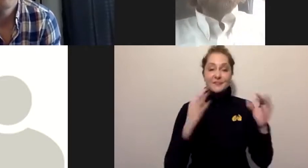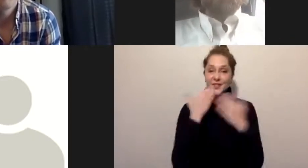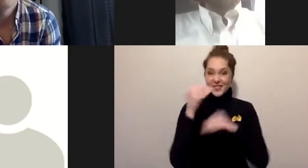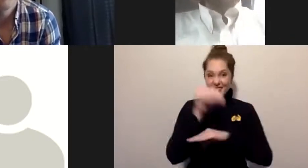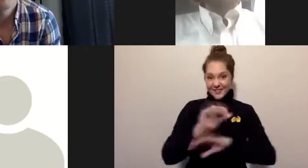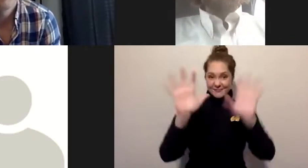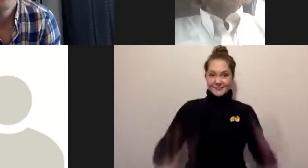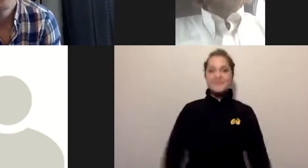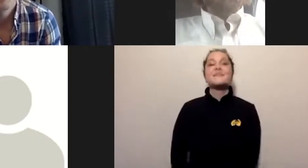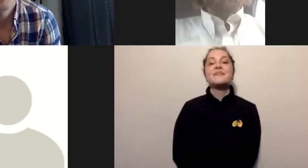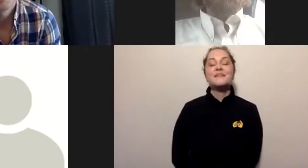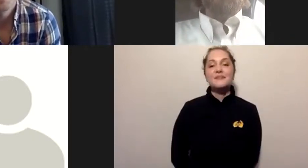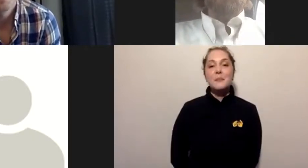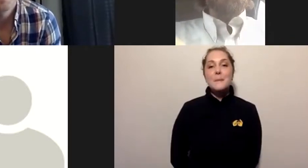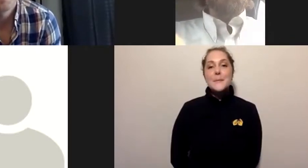night.